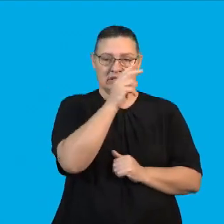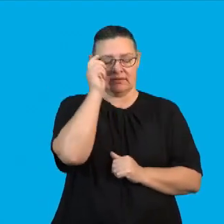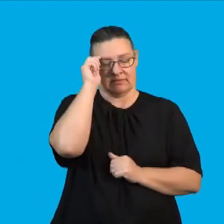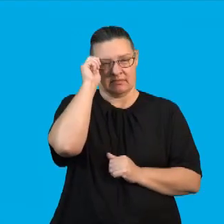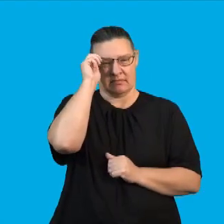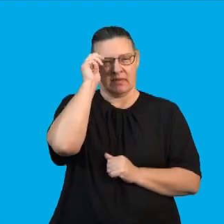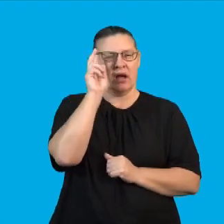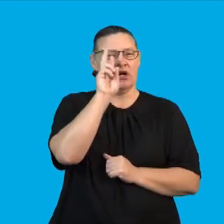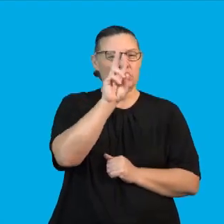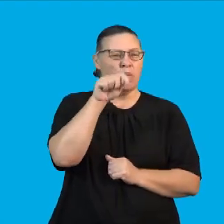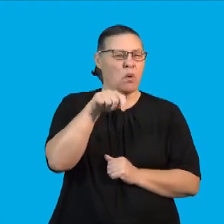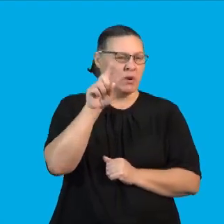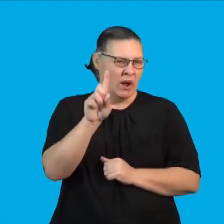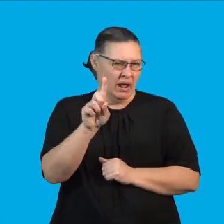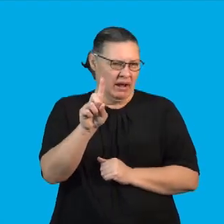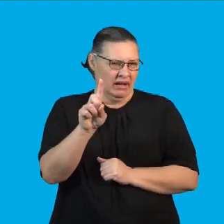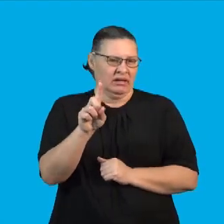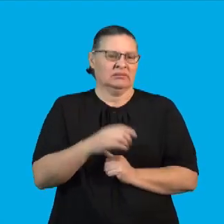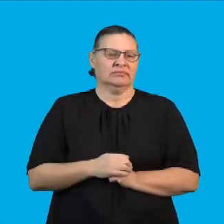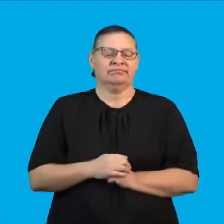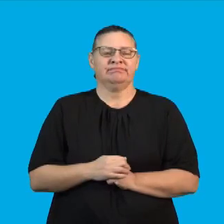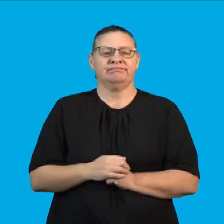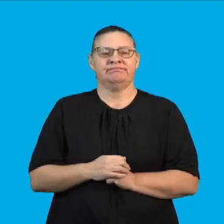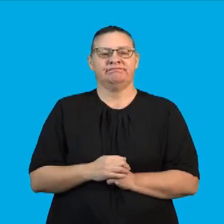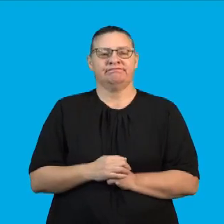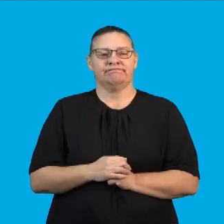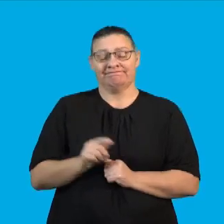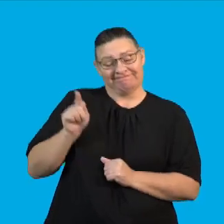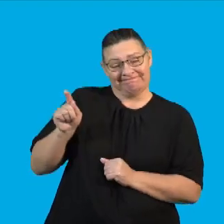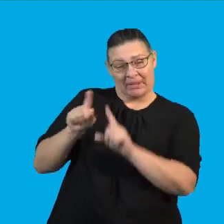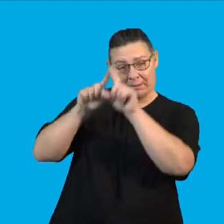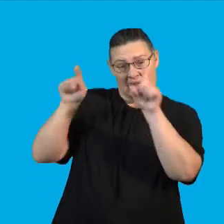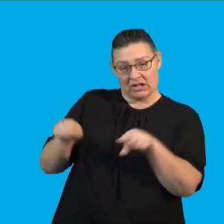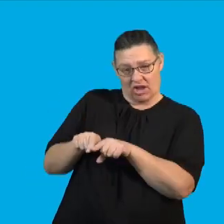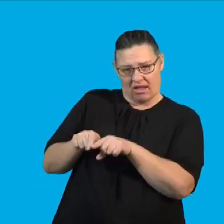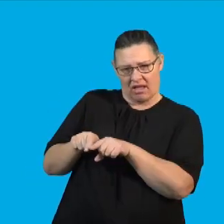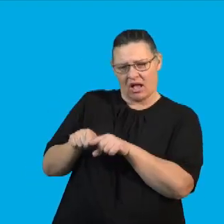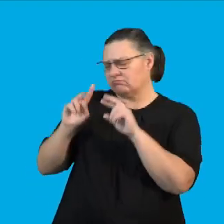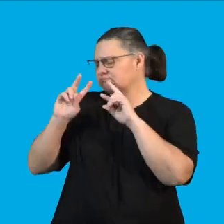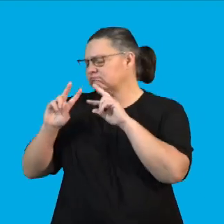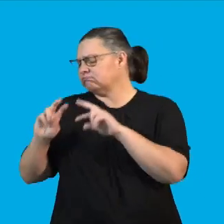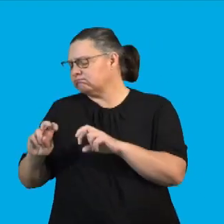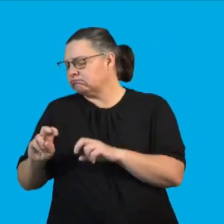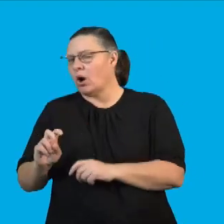see the first question. Question 2.1 is the stem. Study the diagram